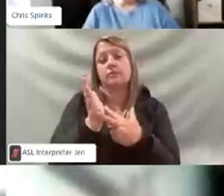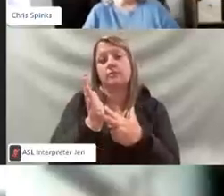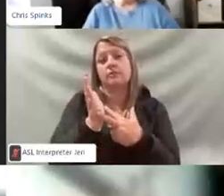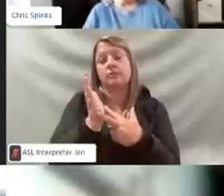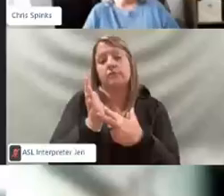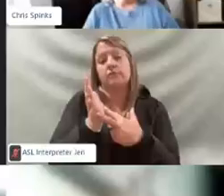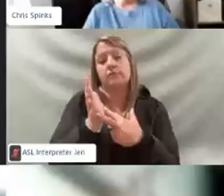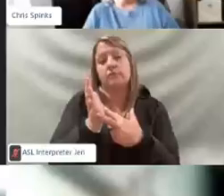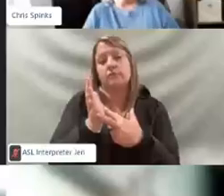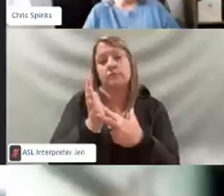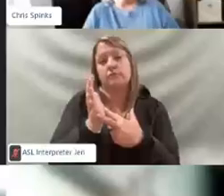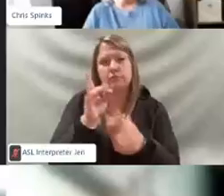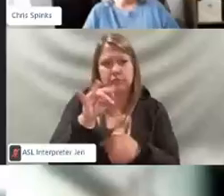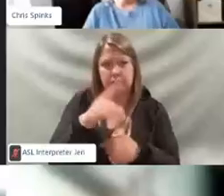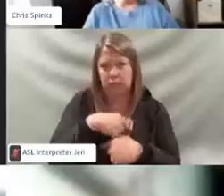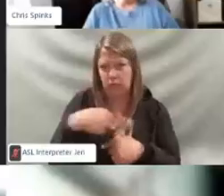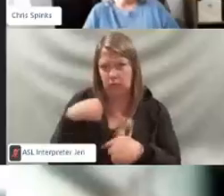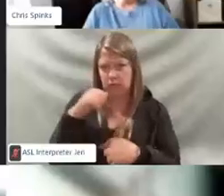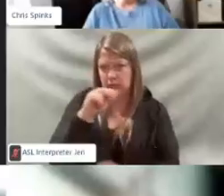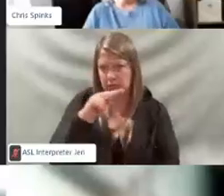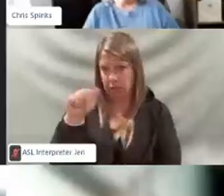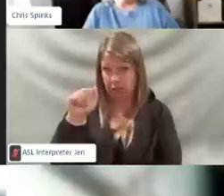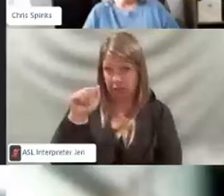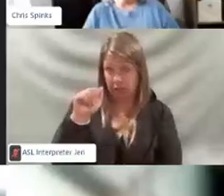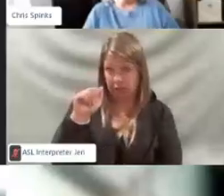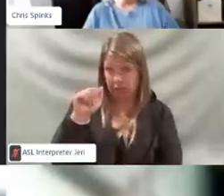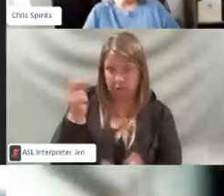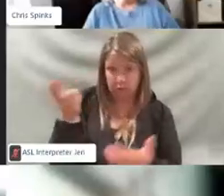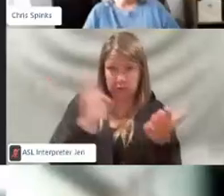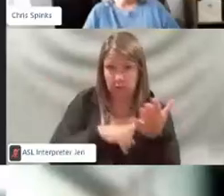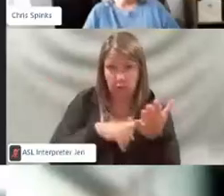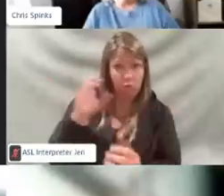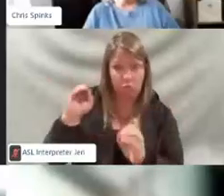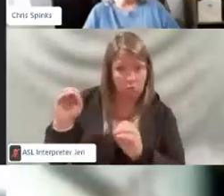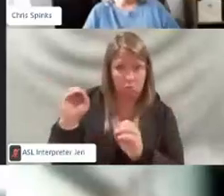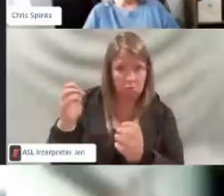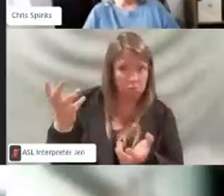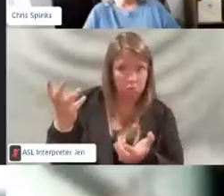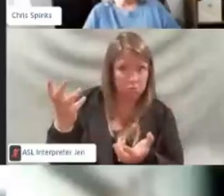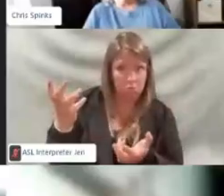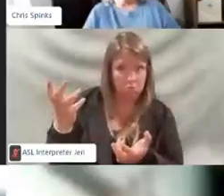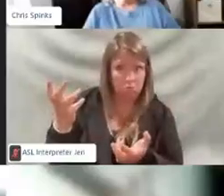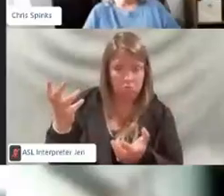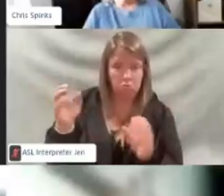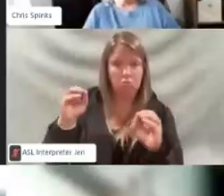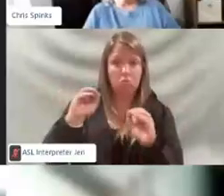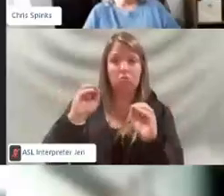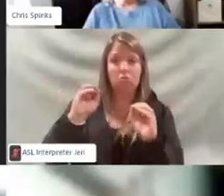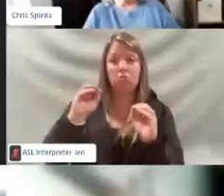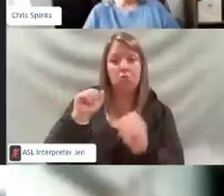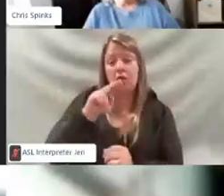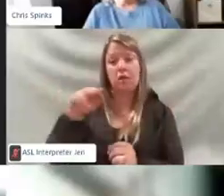Okay, did Anna make it on or no? I don't. Not yet.